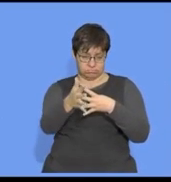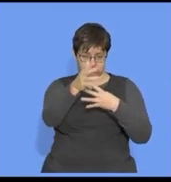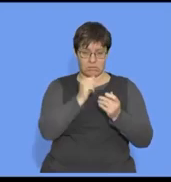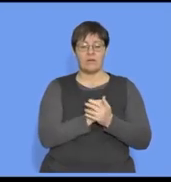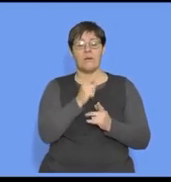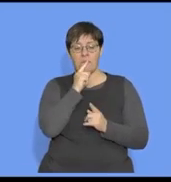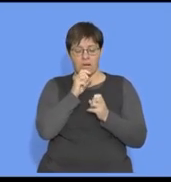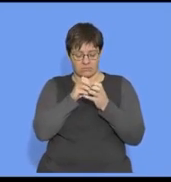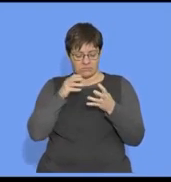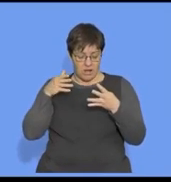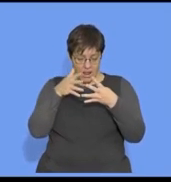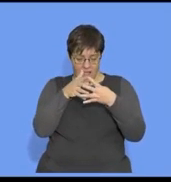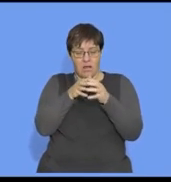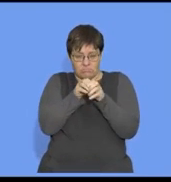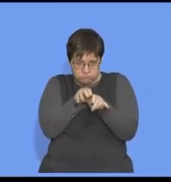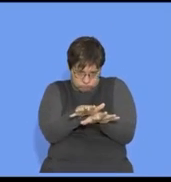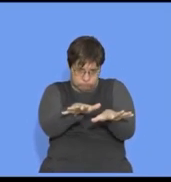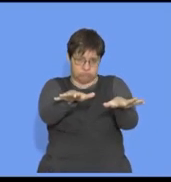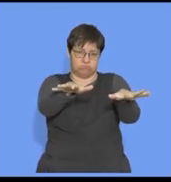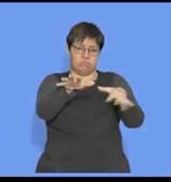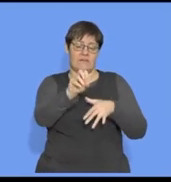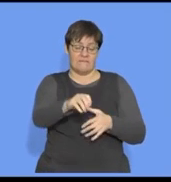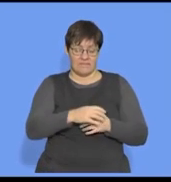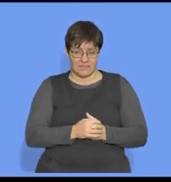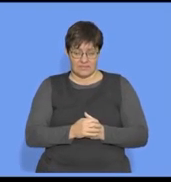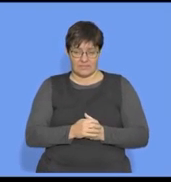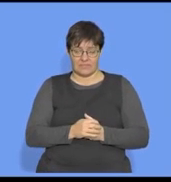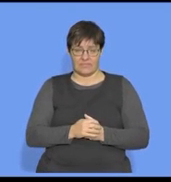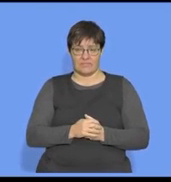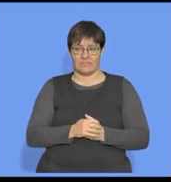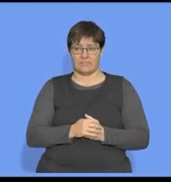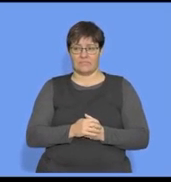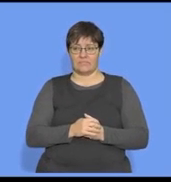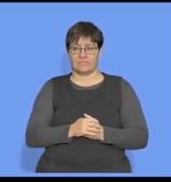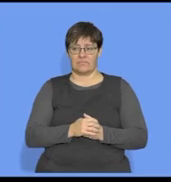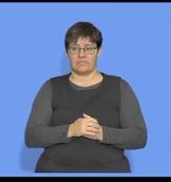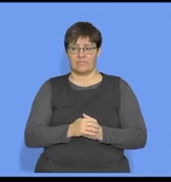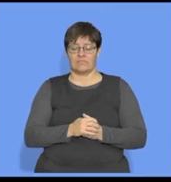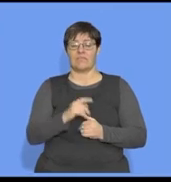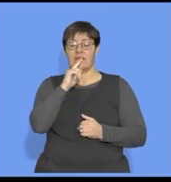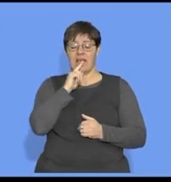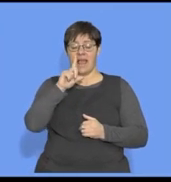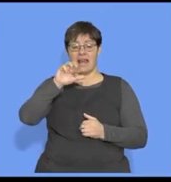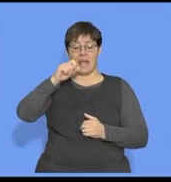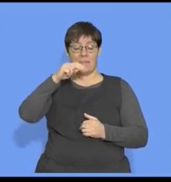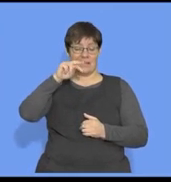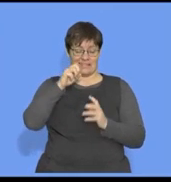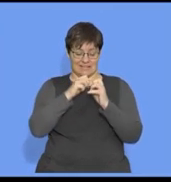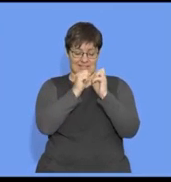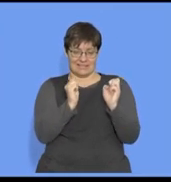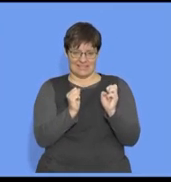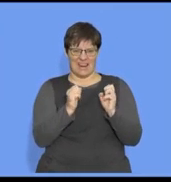it refracts light rays. We go to our ligaments here,